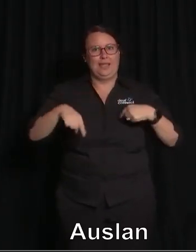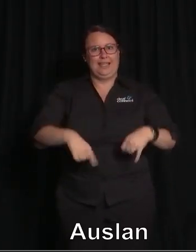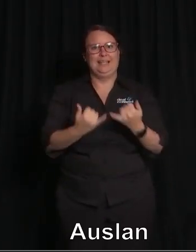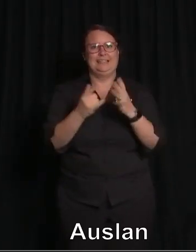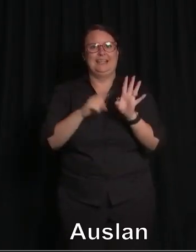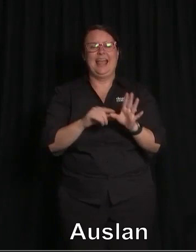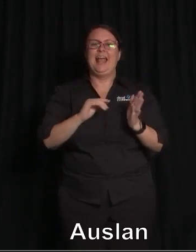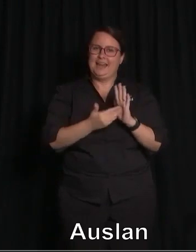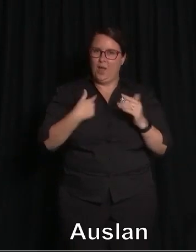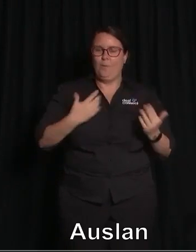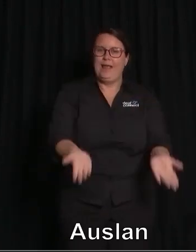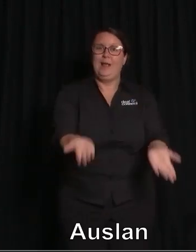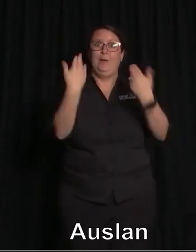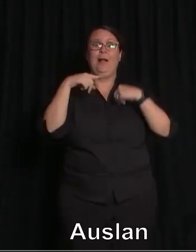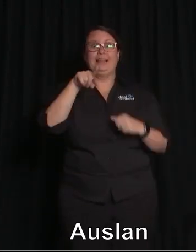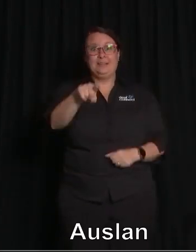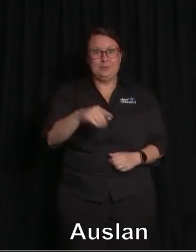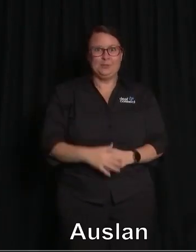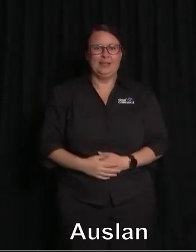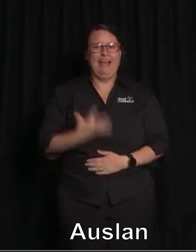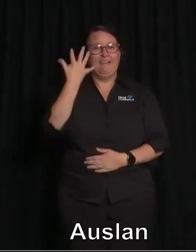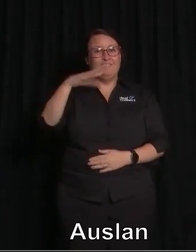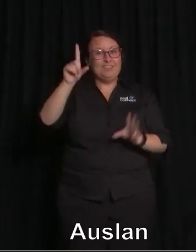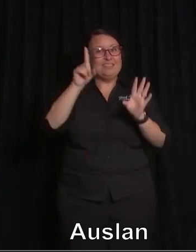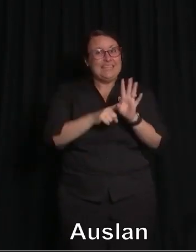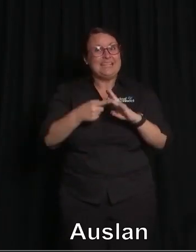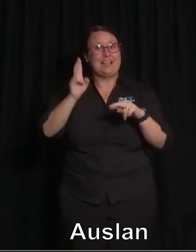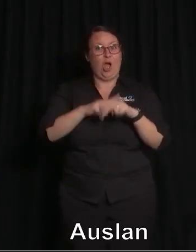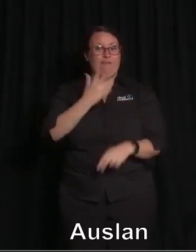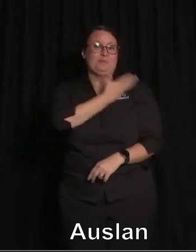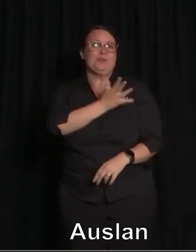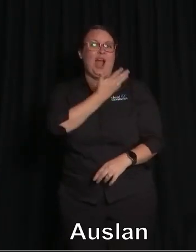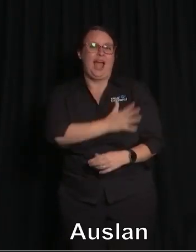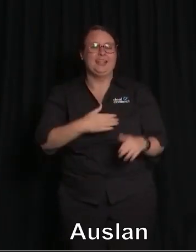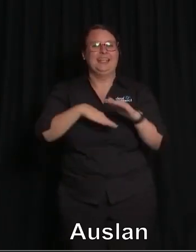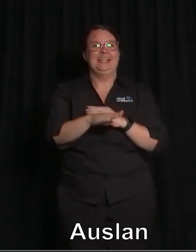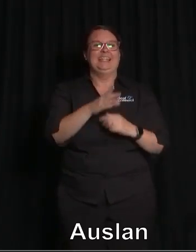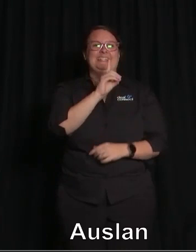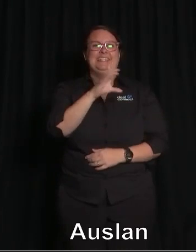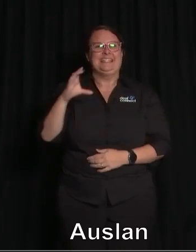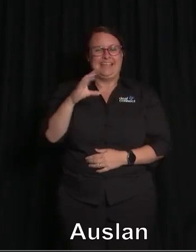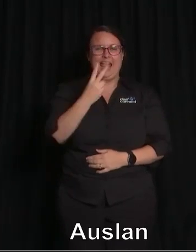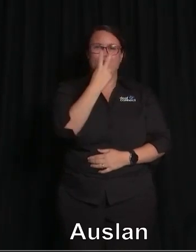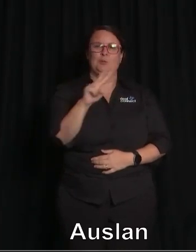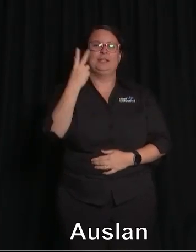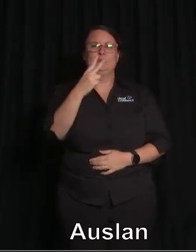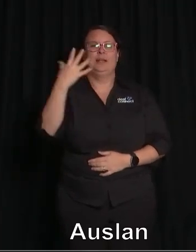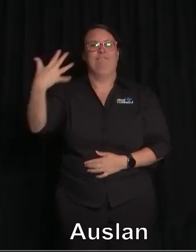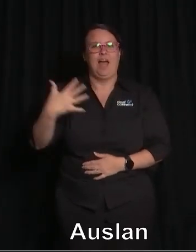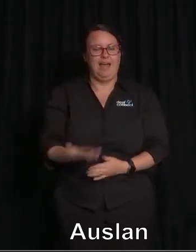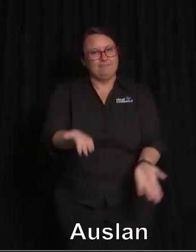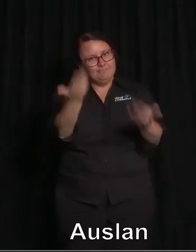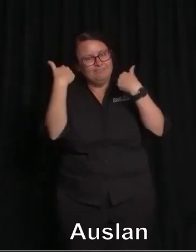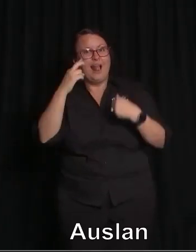arms as we celebrate WorldPride and 50 years of pride in Washington, D.C. in 2025. So we look forward to seeing you there.